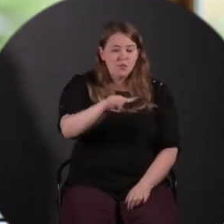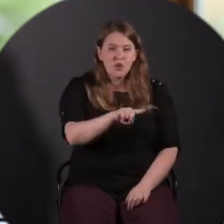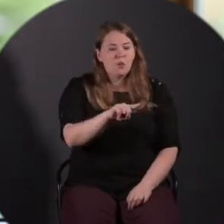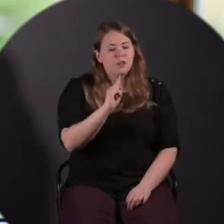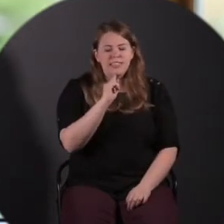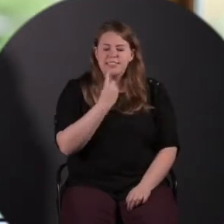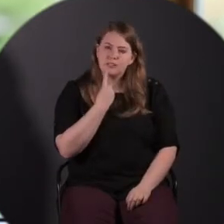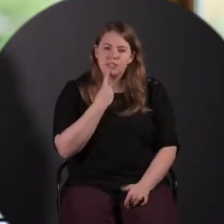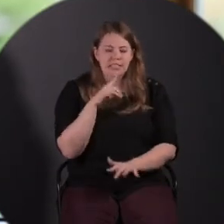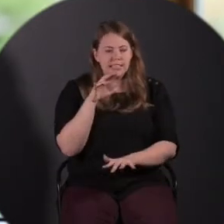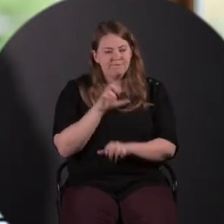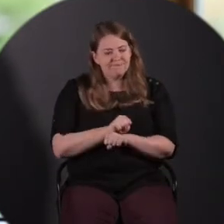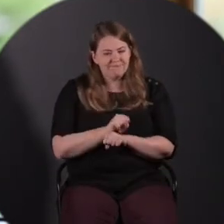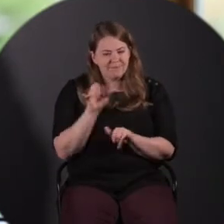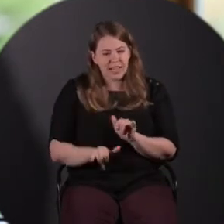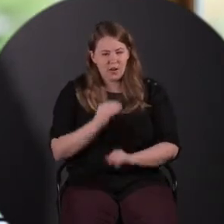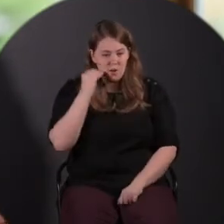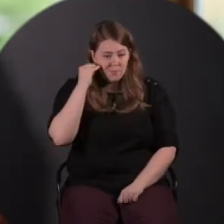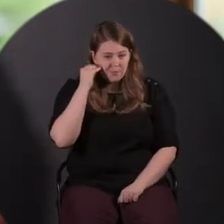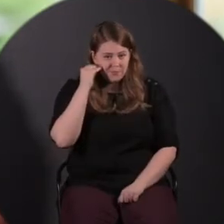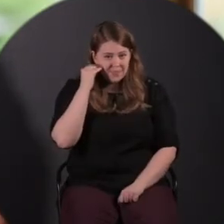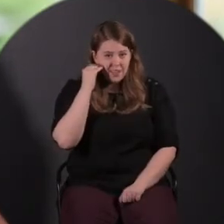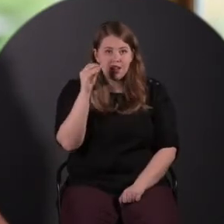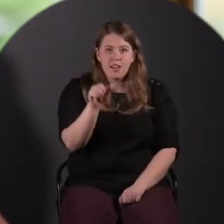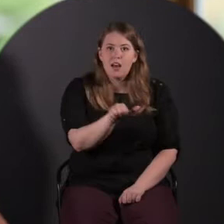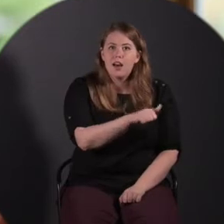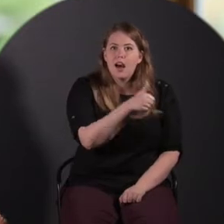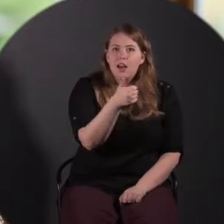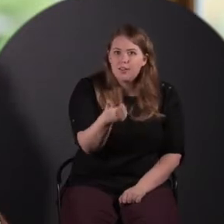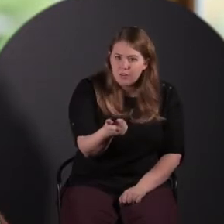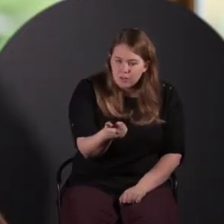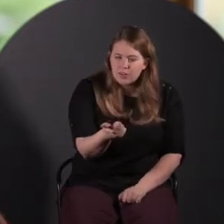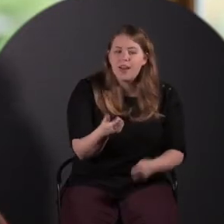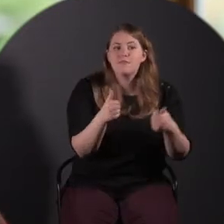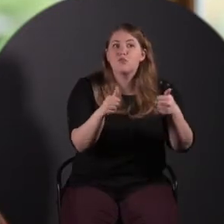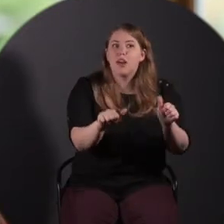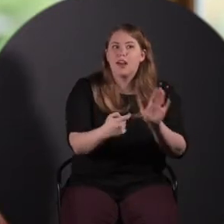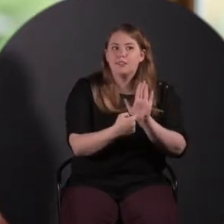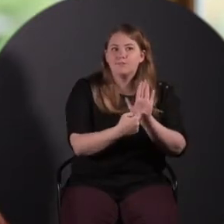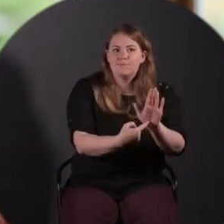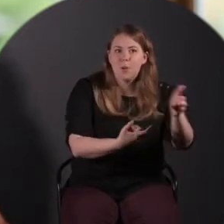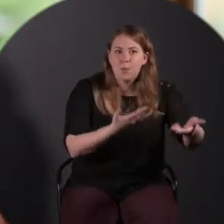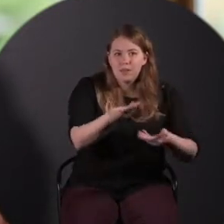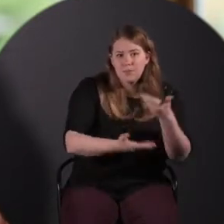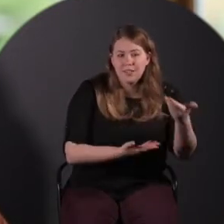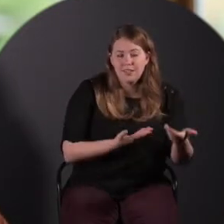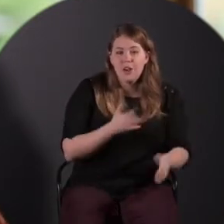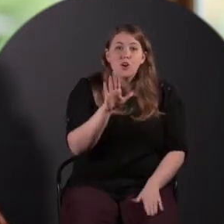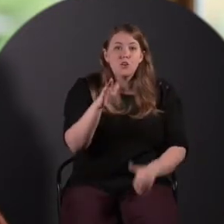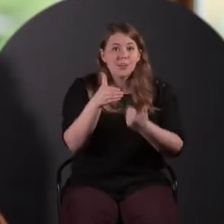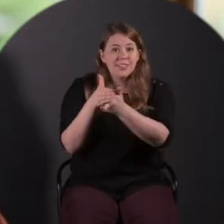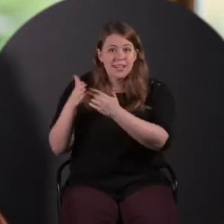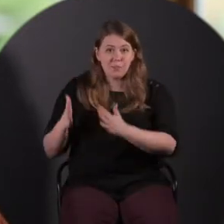lockdown. However, others of you have figured out how to show hospitality. You're neighboring. I've seen